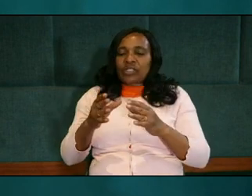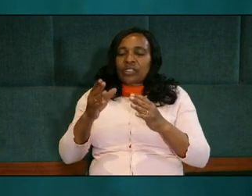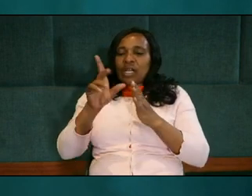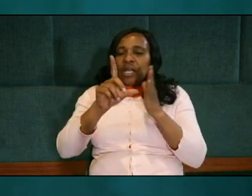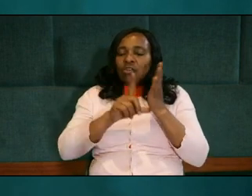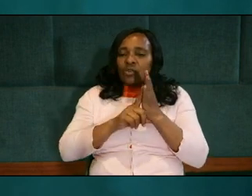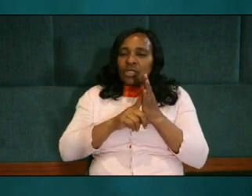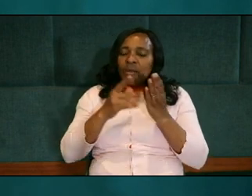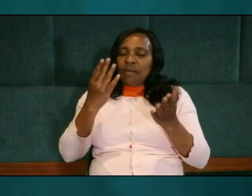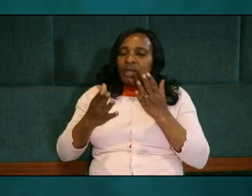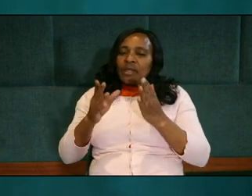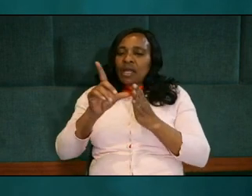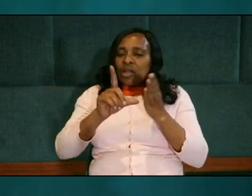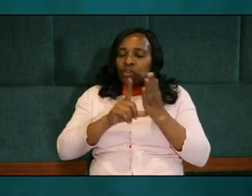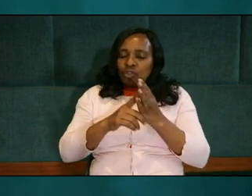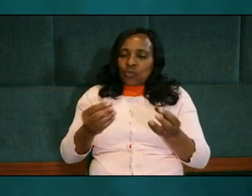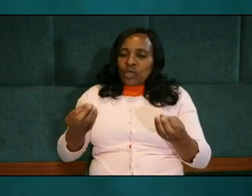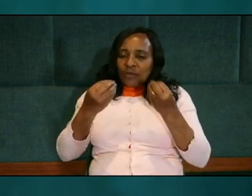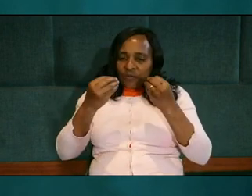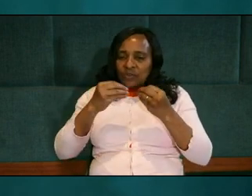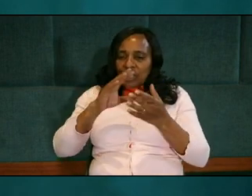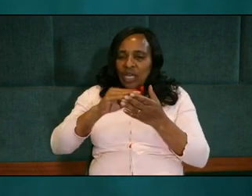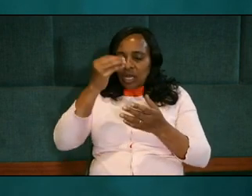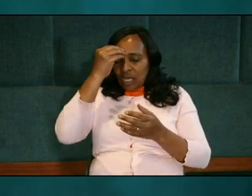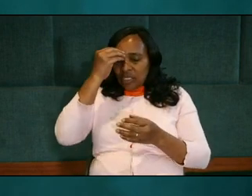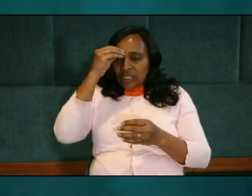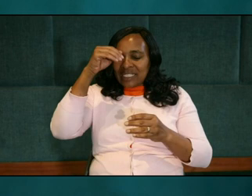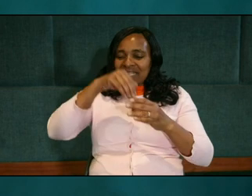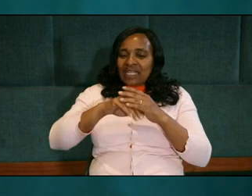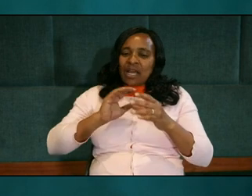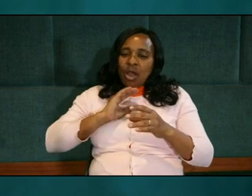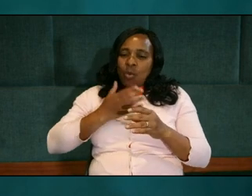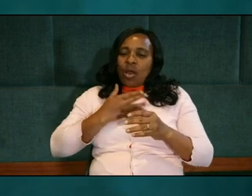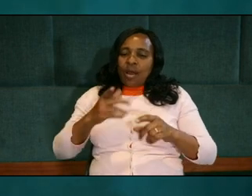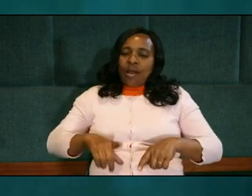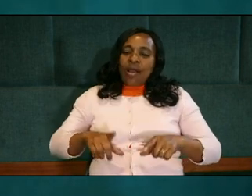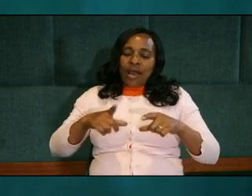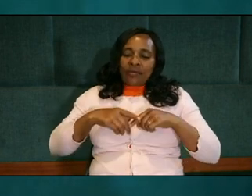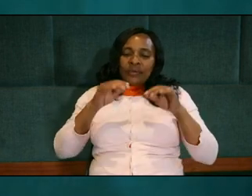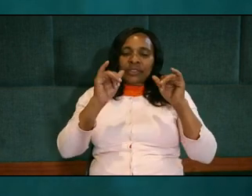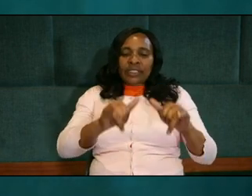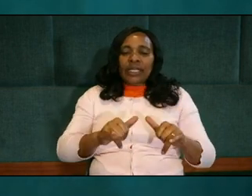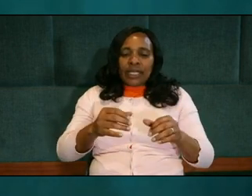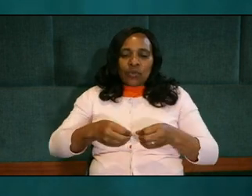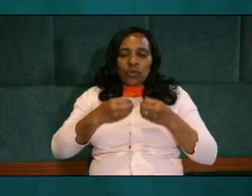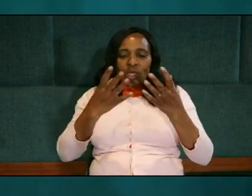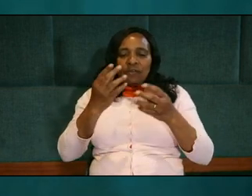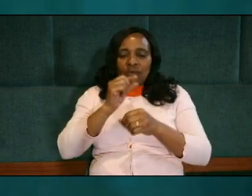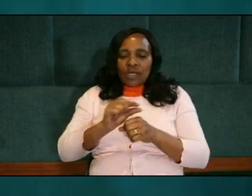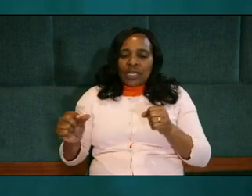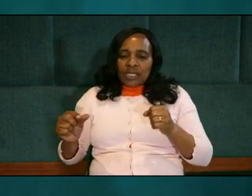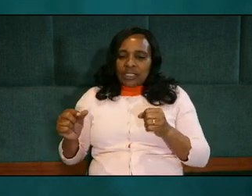may the lessons we have taught others be manifest in our own lives. And may they give us grace to